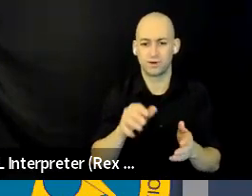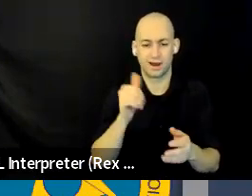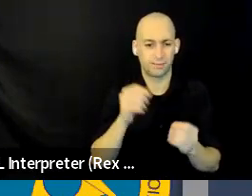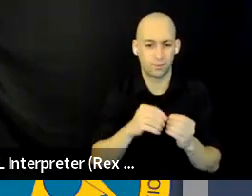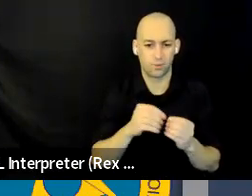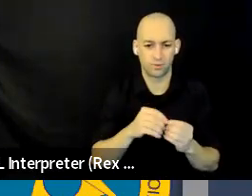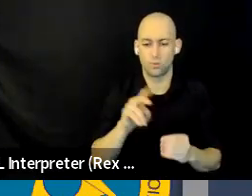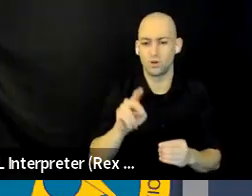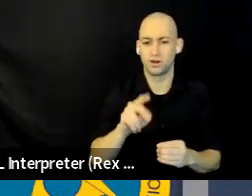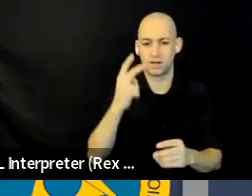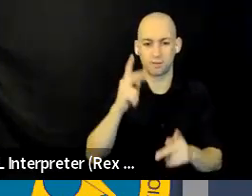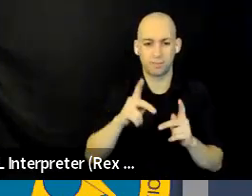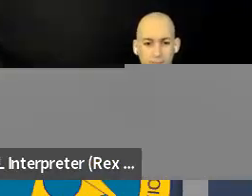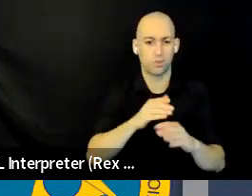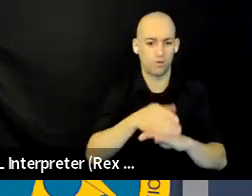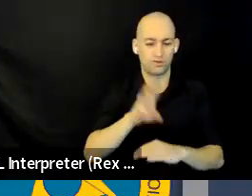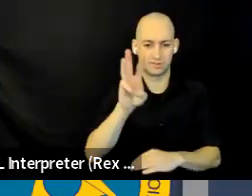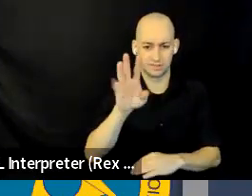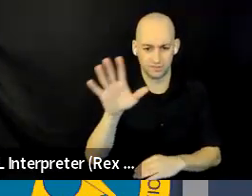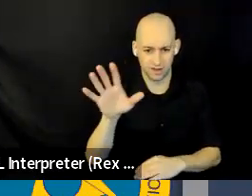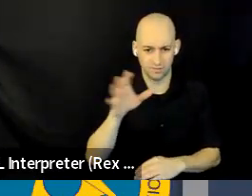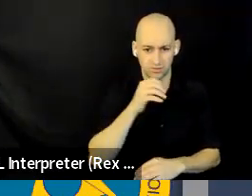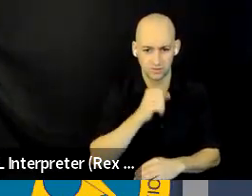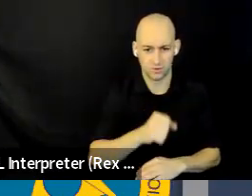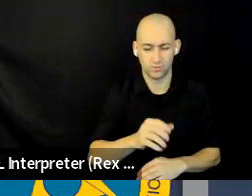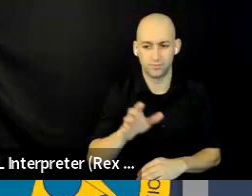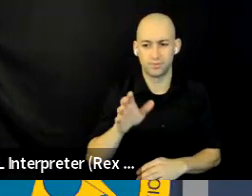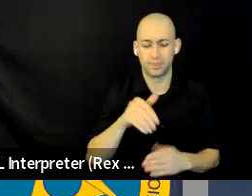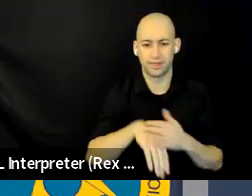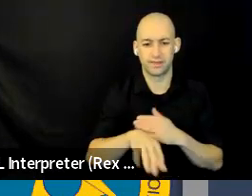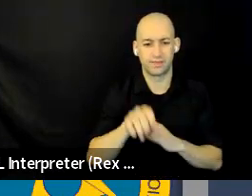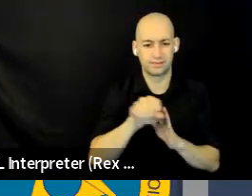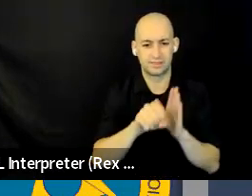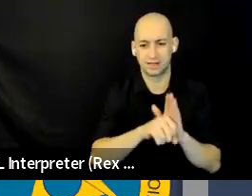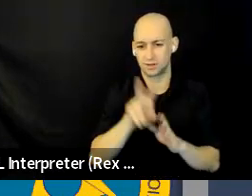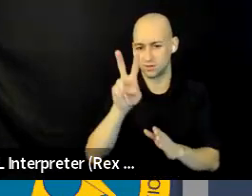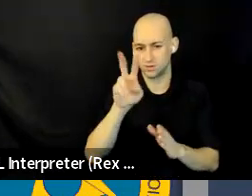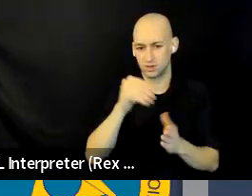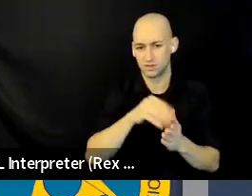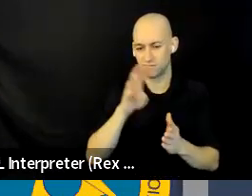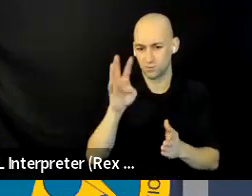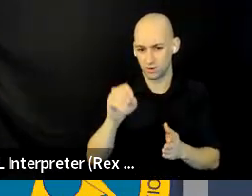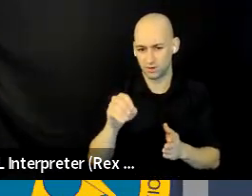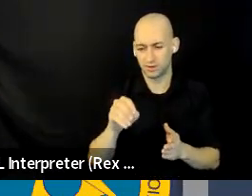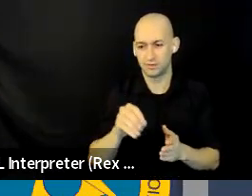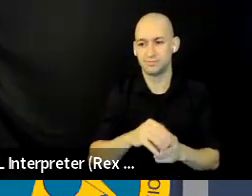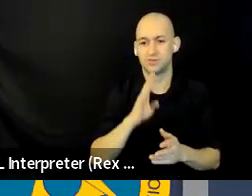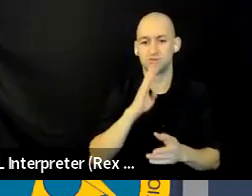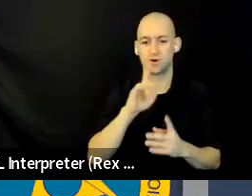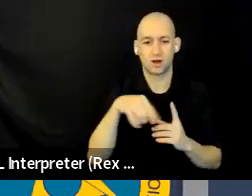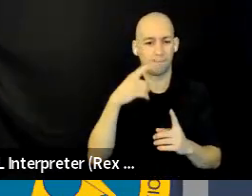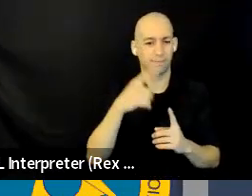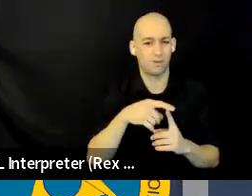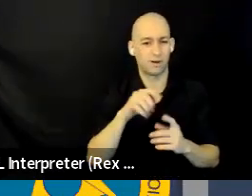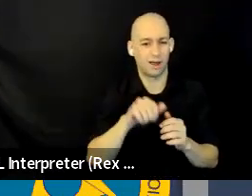people over 65 in the state by 2040. Can you talk a little bit about how we're going